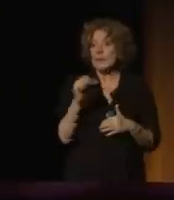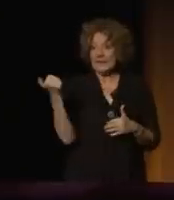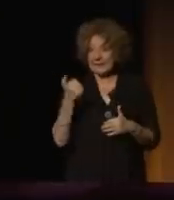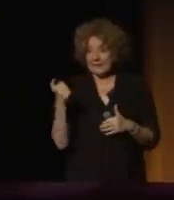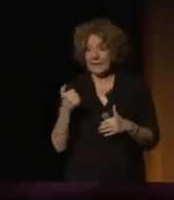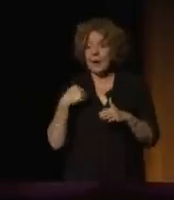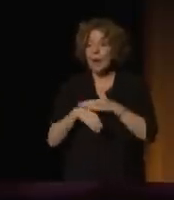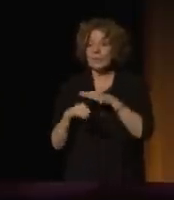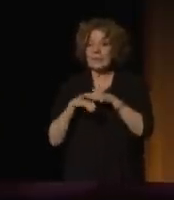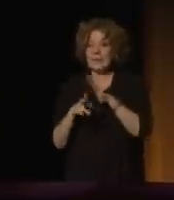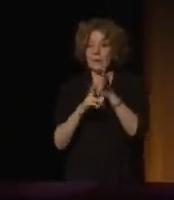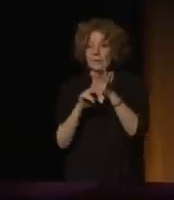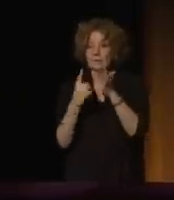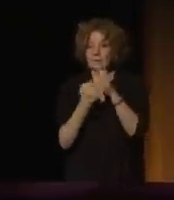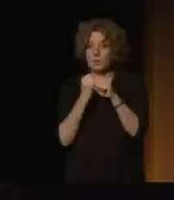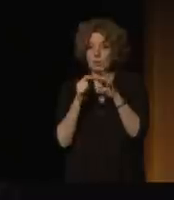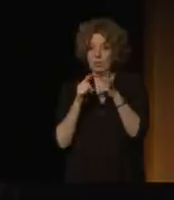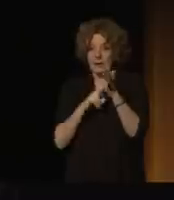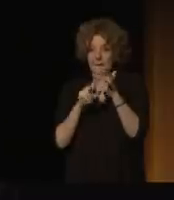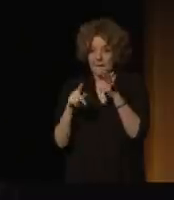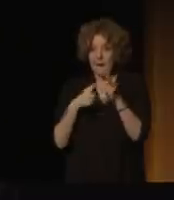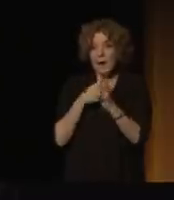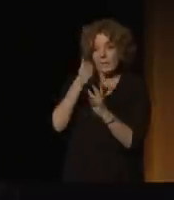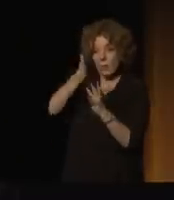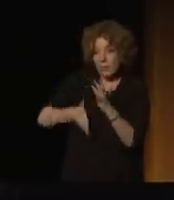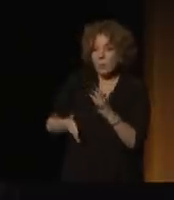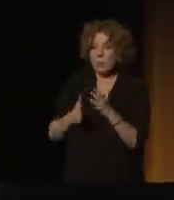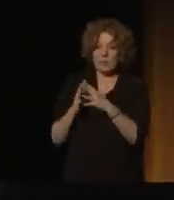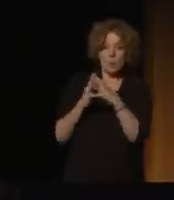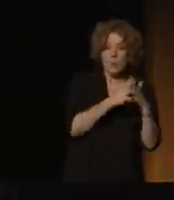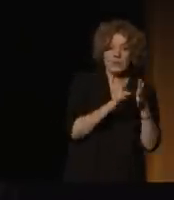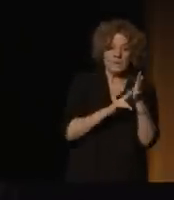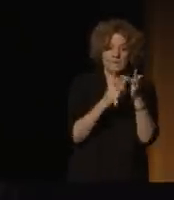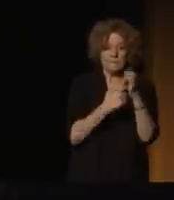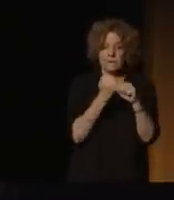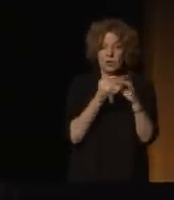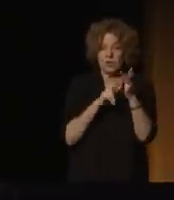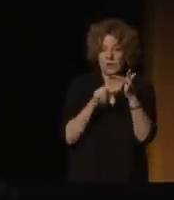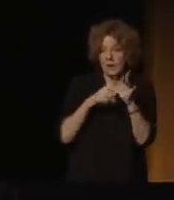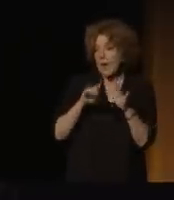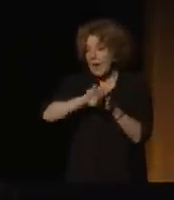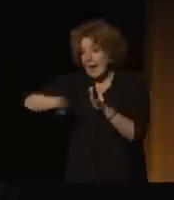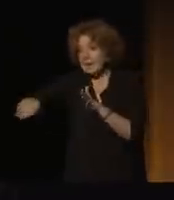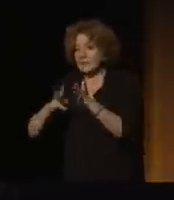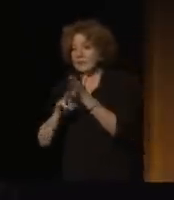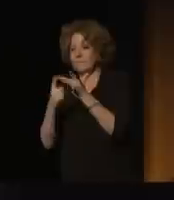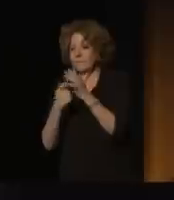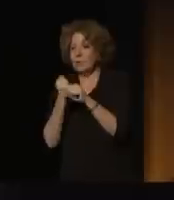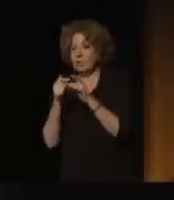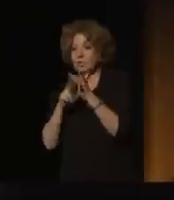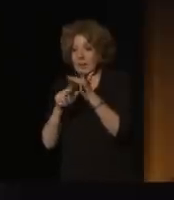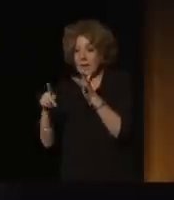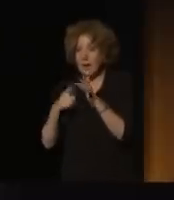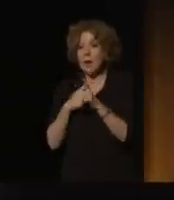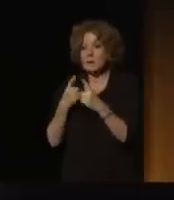live in Virginia, and I live on the border between West Virginia and Virginia, so it's more rural, out near Dulles Airport, if